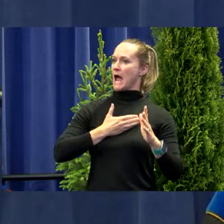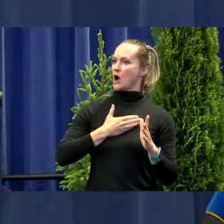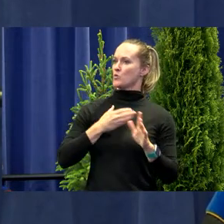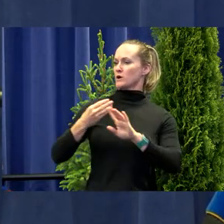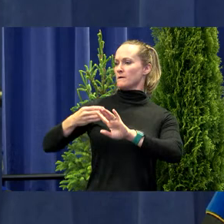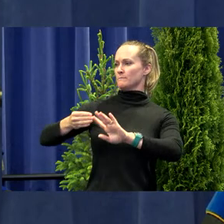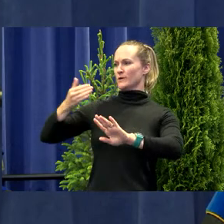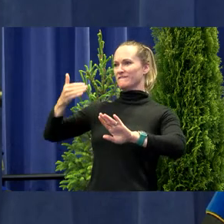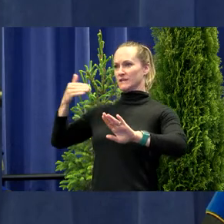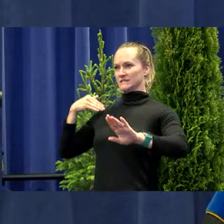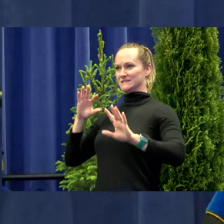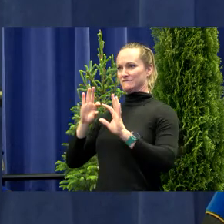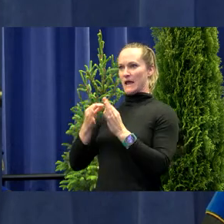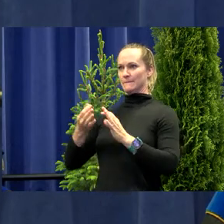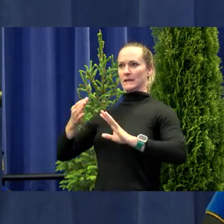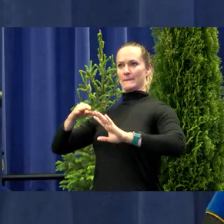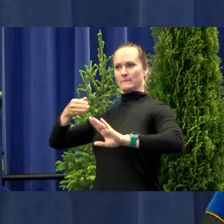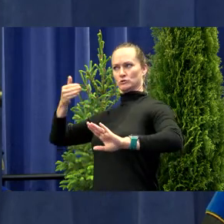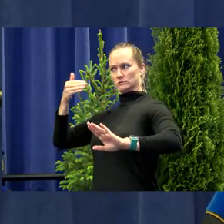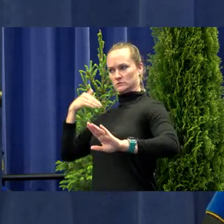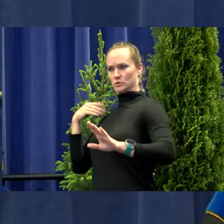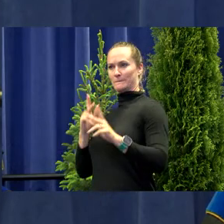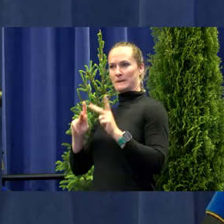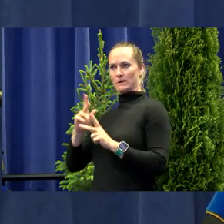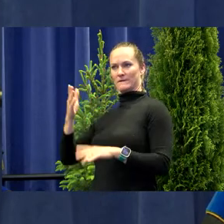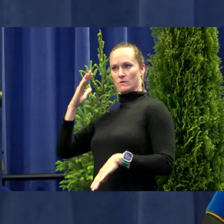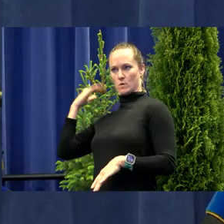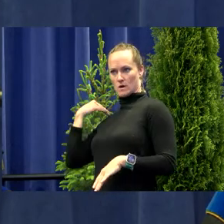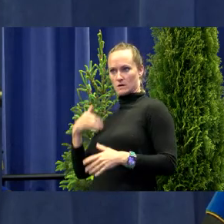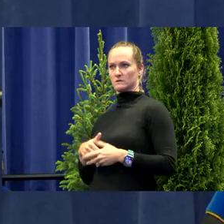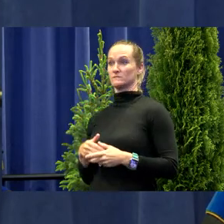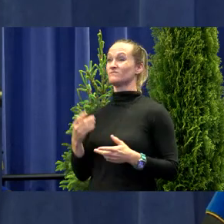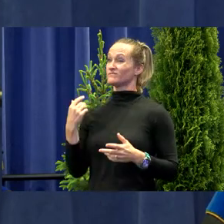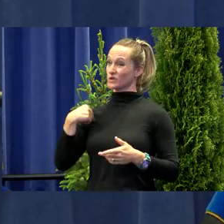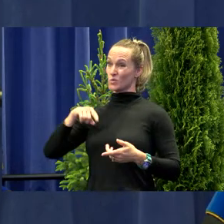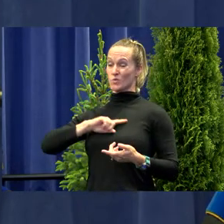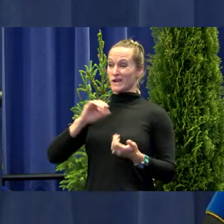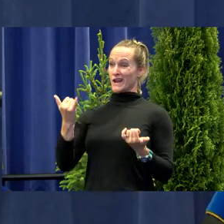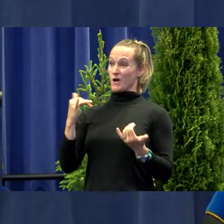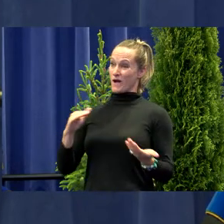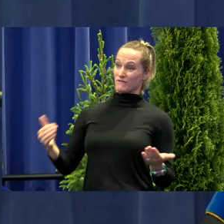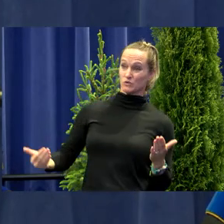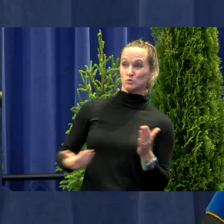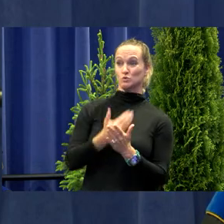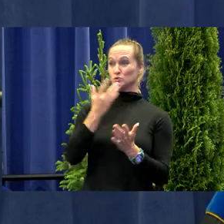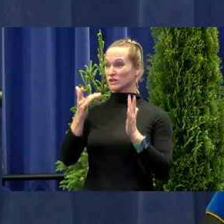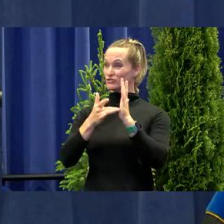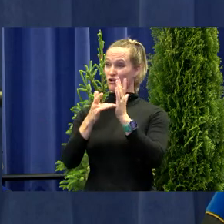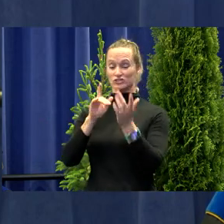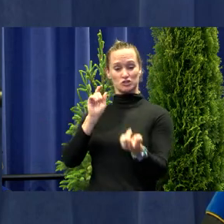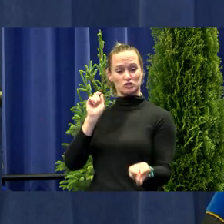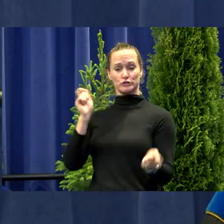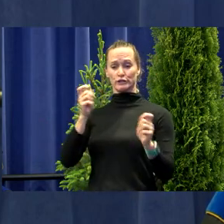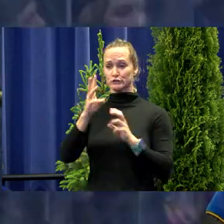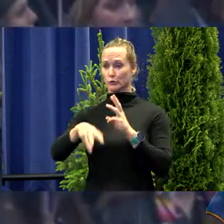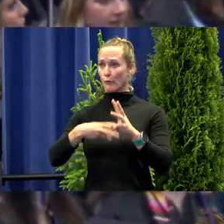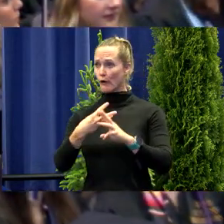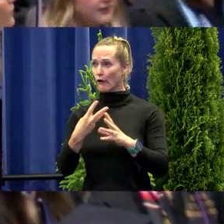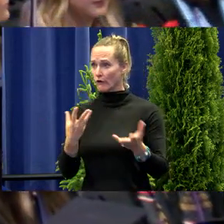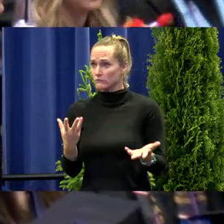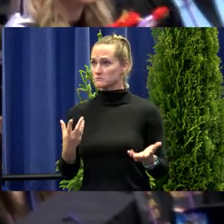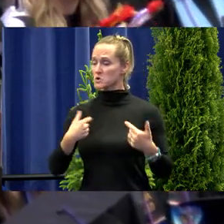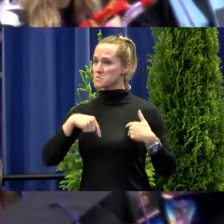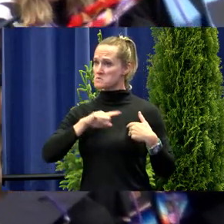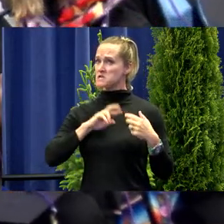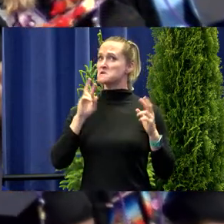technology, for example, that is revolutionizing the world on an almost daily basis. And we should be hopeful that